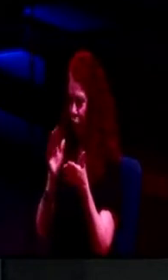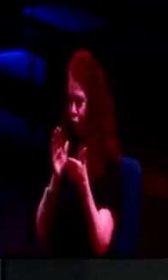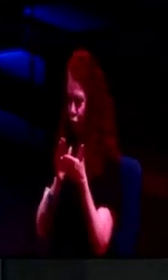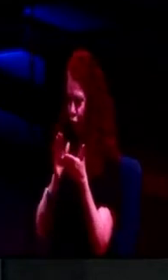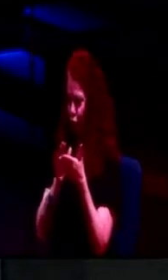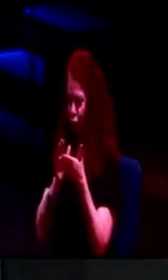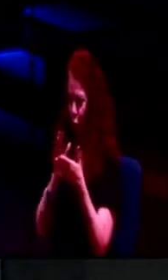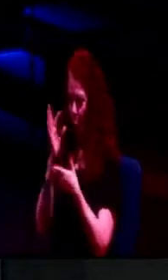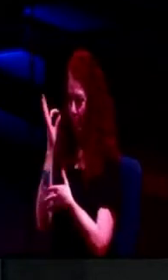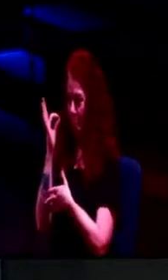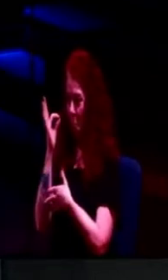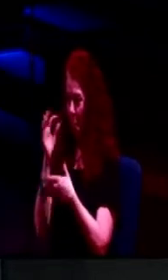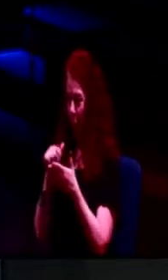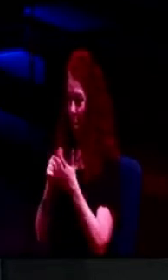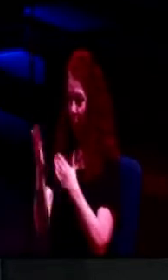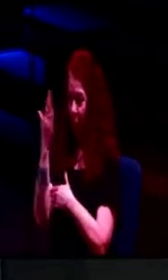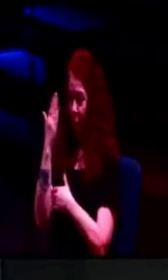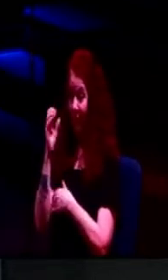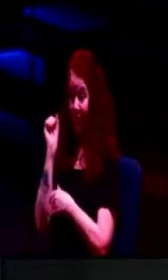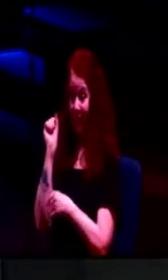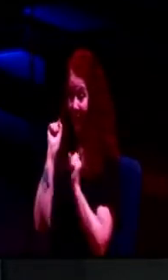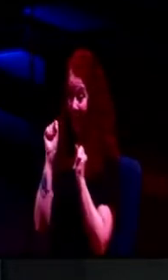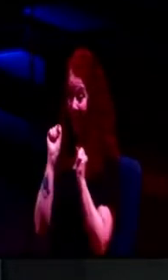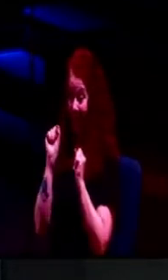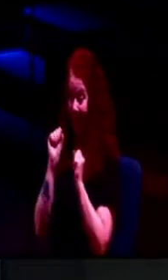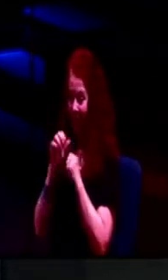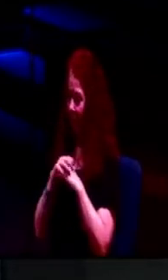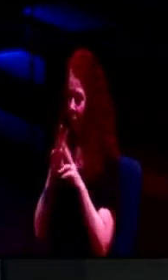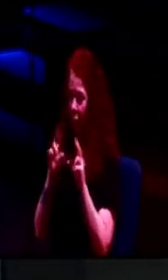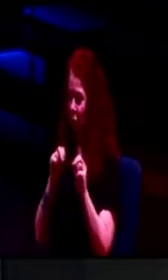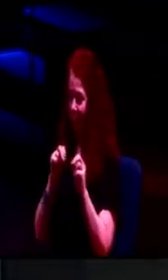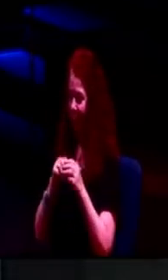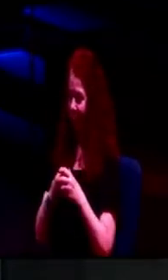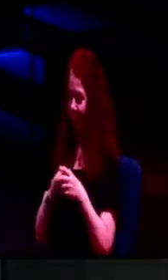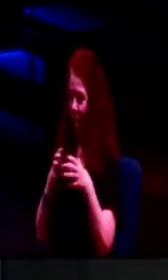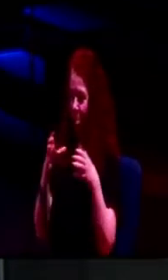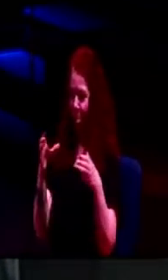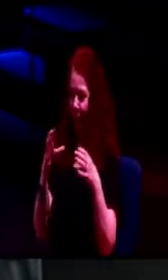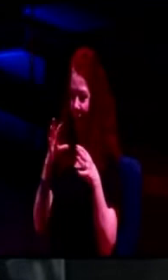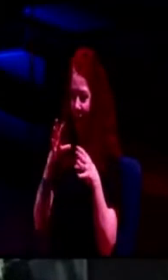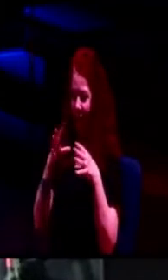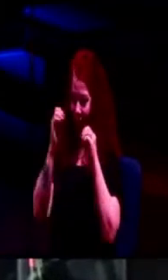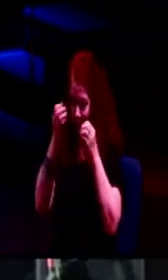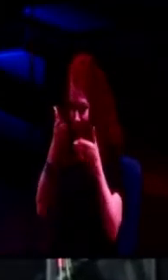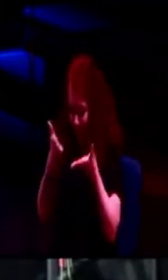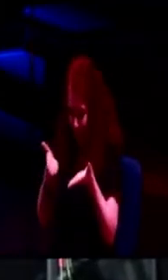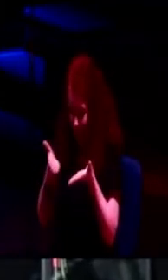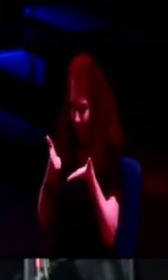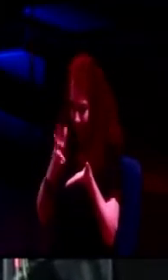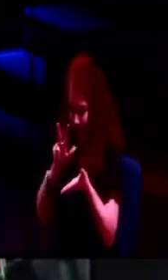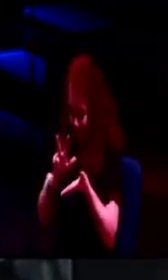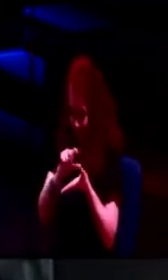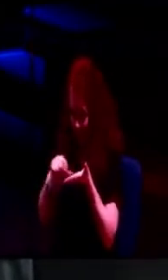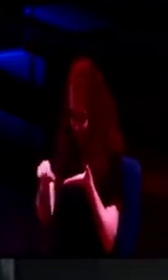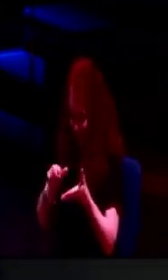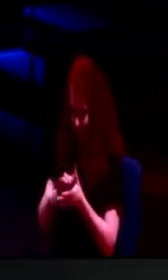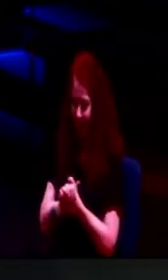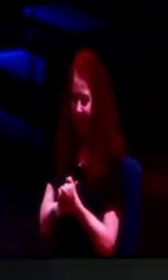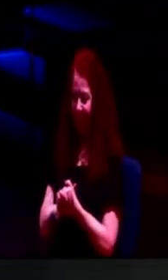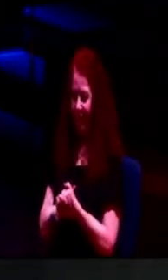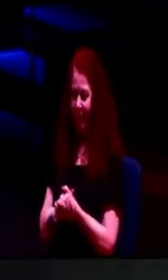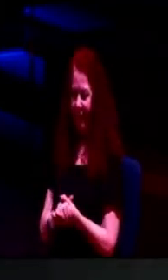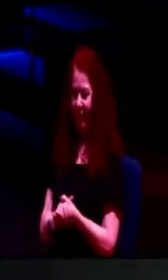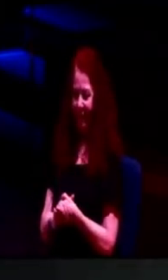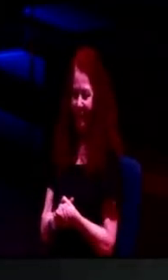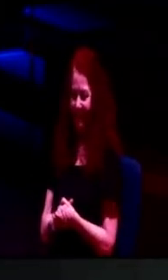parable, and it's in Matthew chapter 13. A lot of these parables fall in Matthew chapter 13, if you want to go back and read them for yourself. And